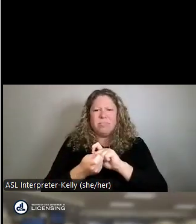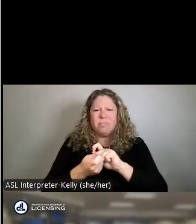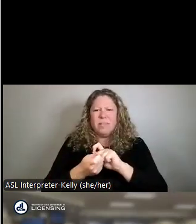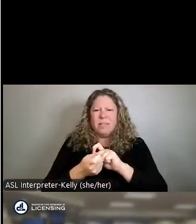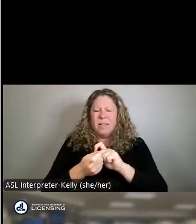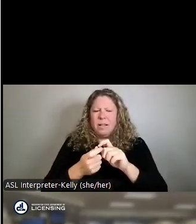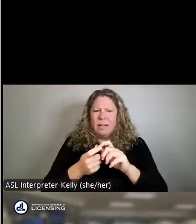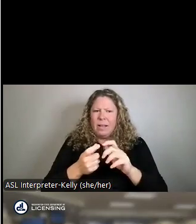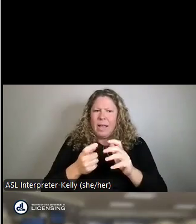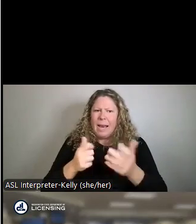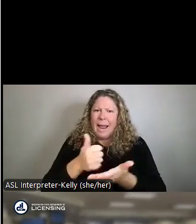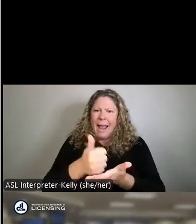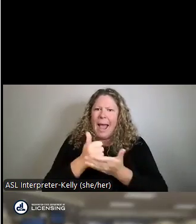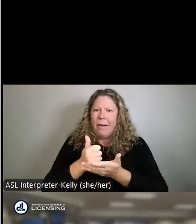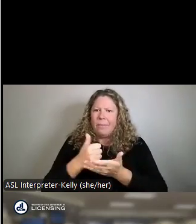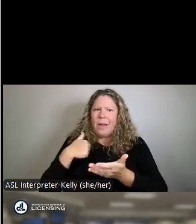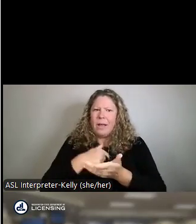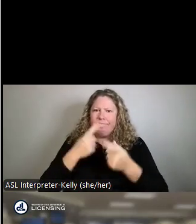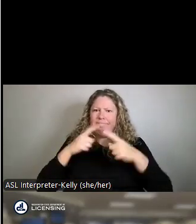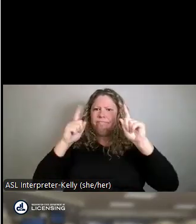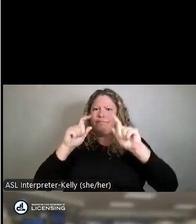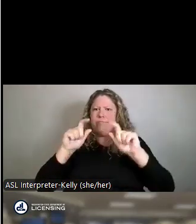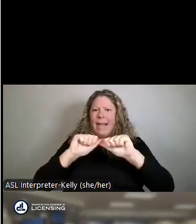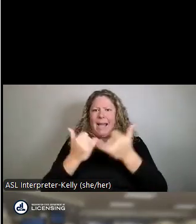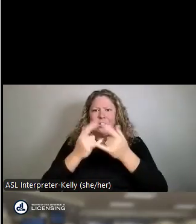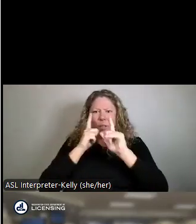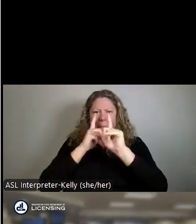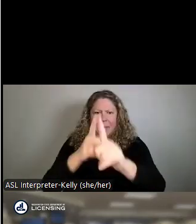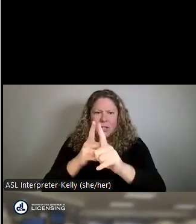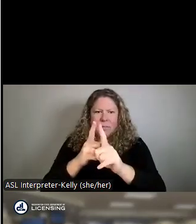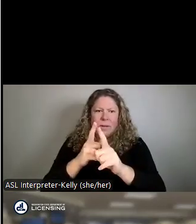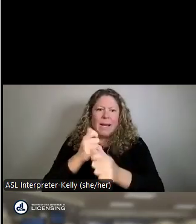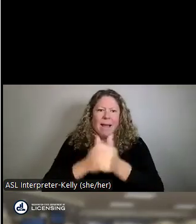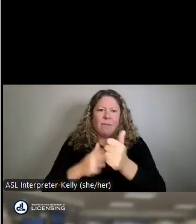agency purpose, which is helping every Washington resident live, work, drive, and thrive.